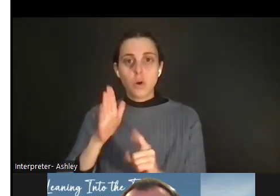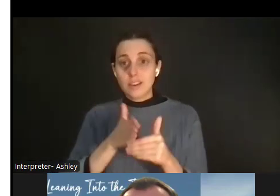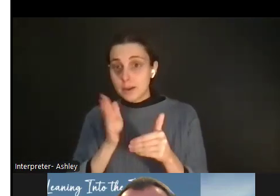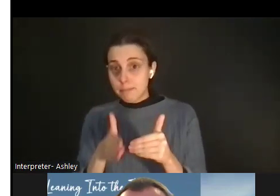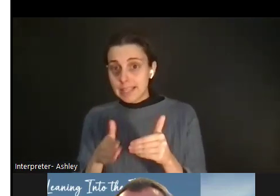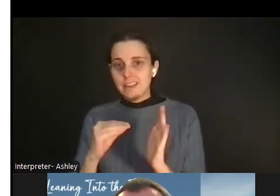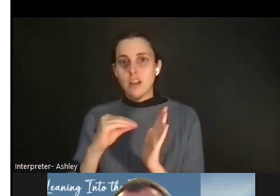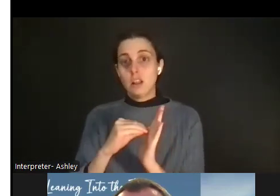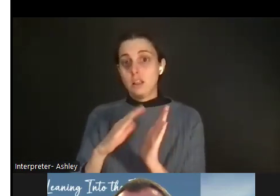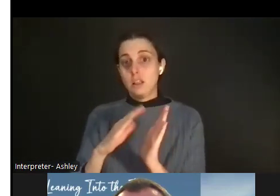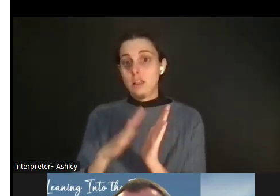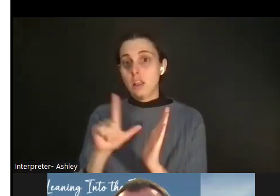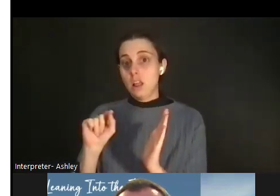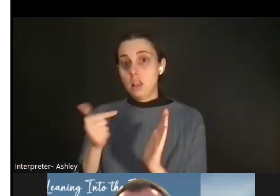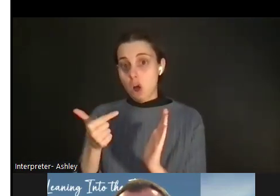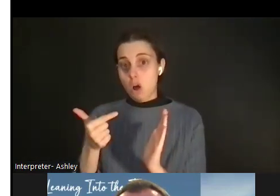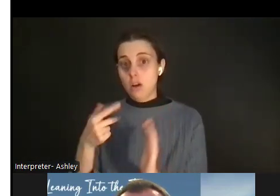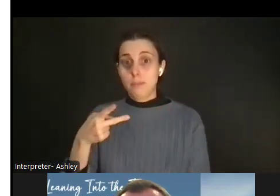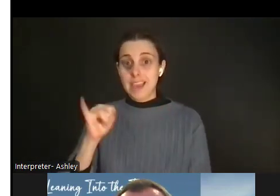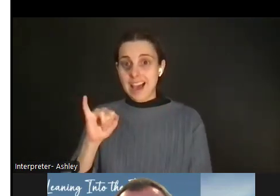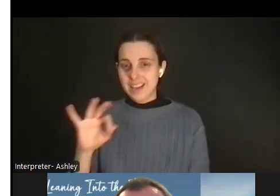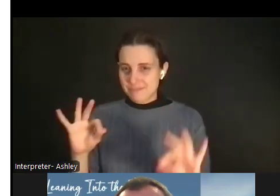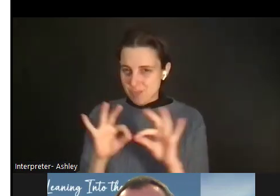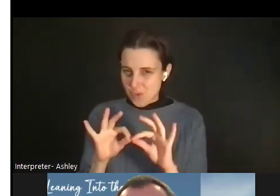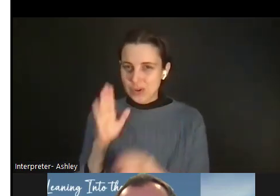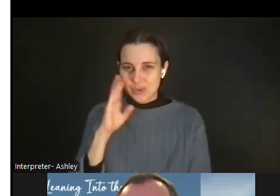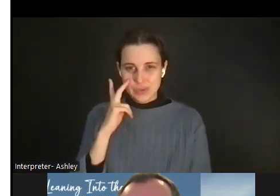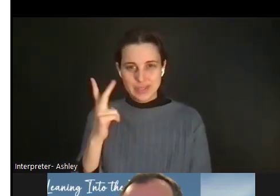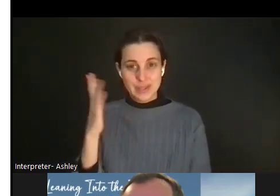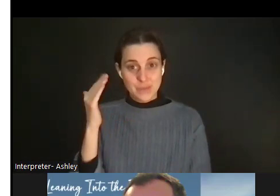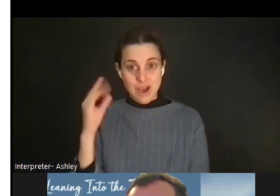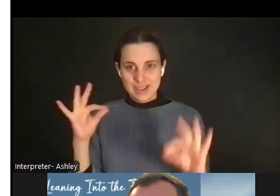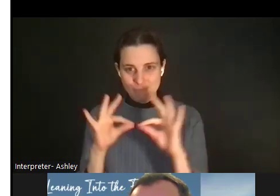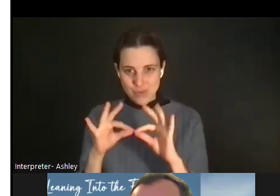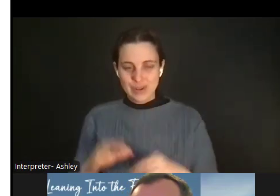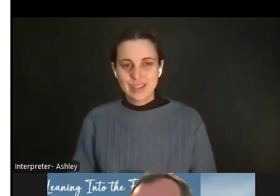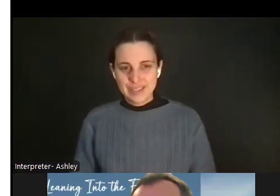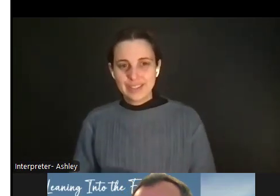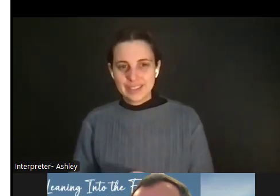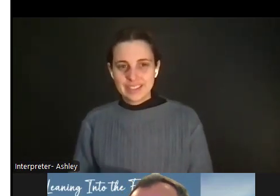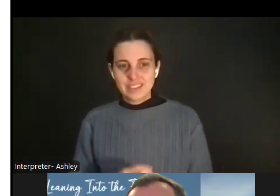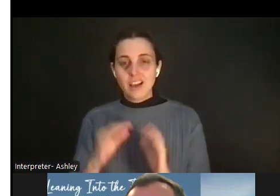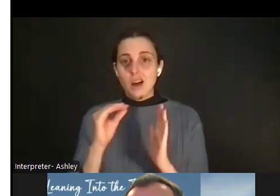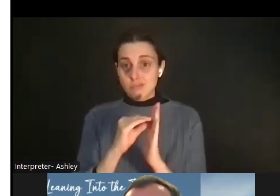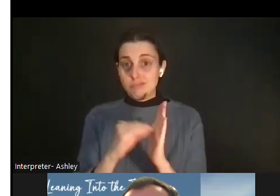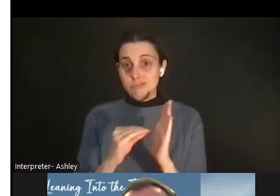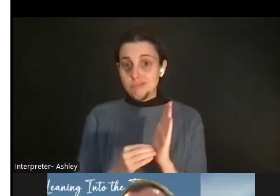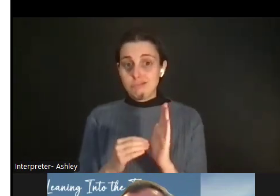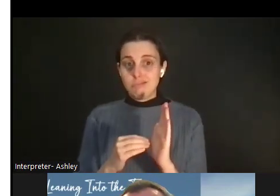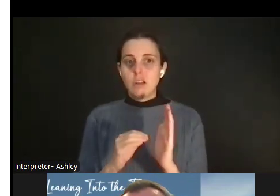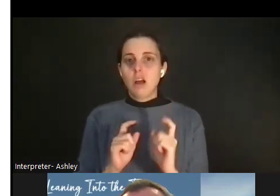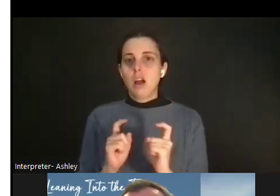important to log. You'll see more and more why it's so important. They log their PI, and this is how they earn points.